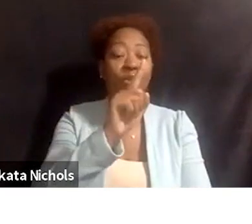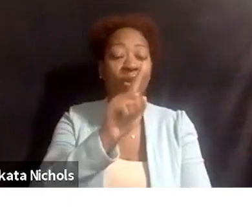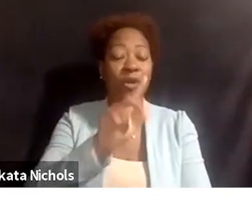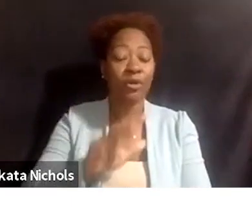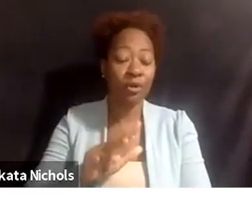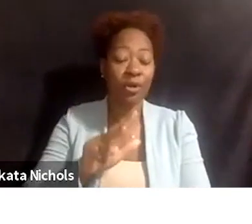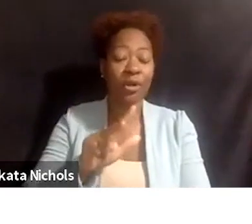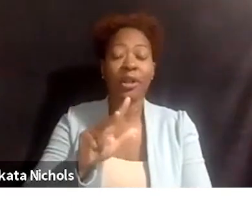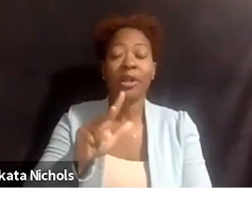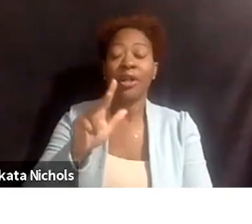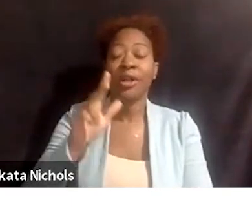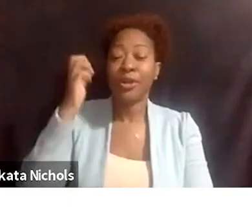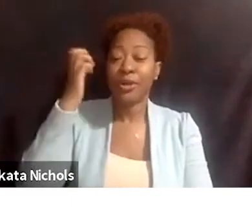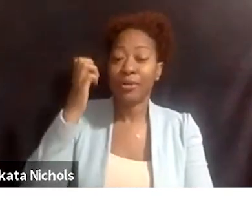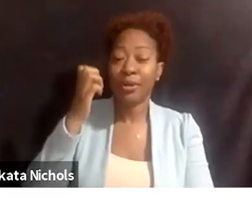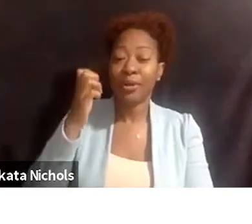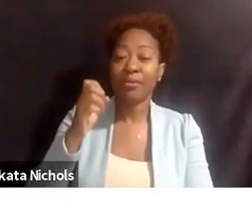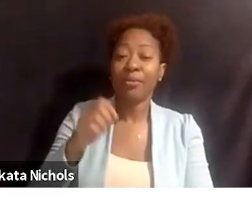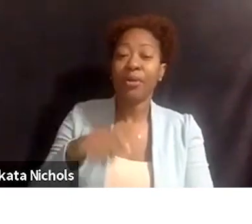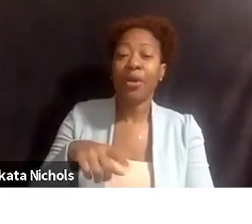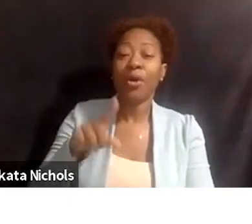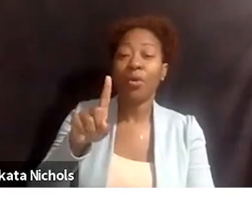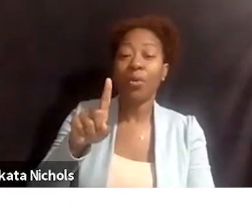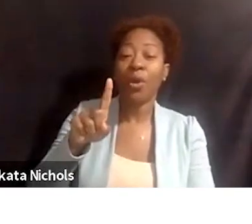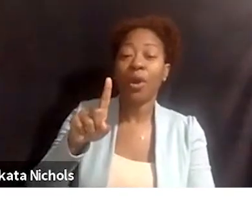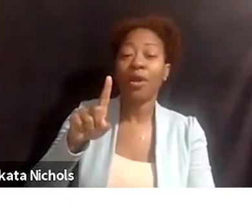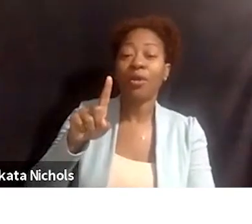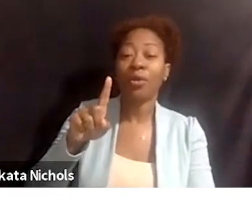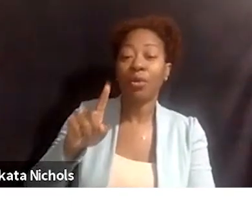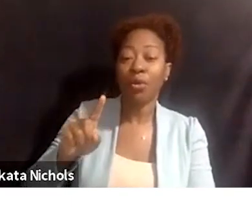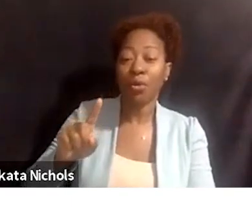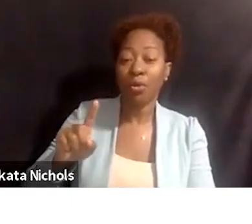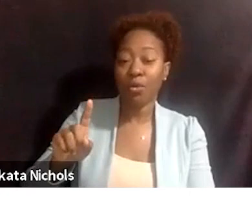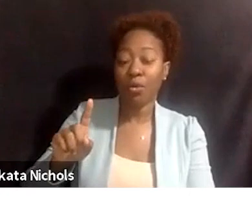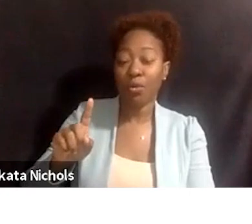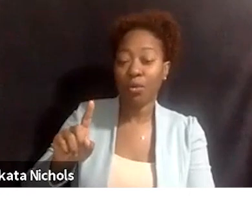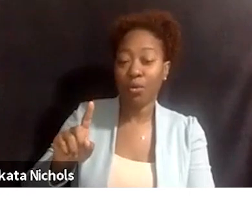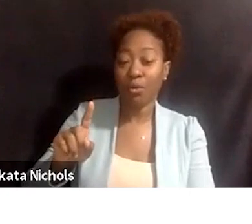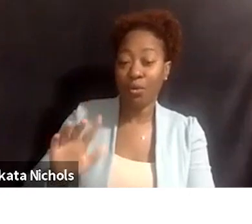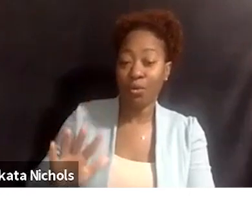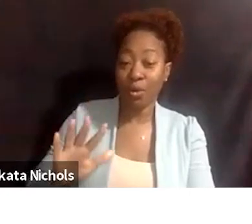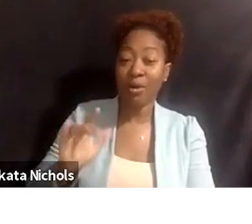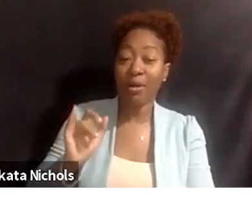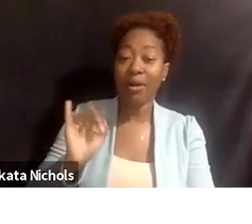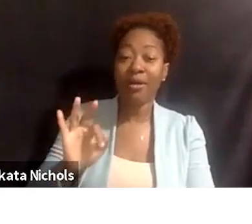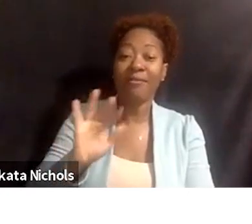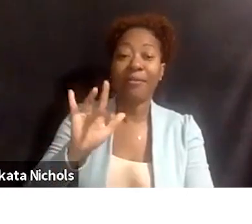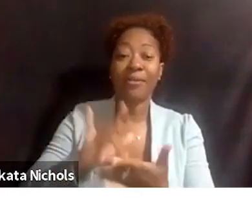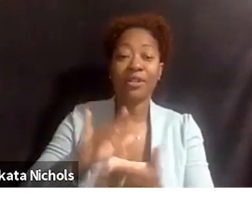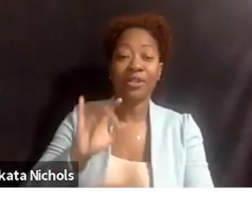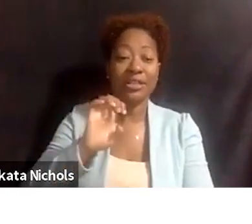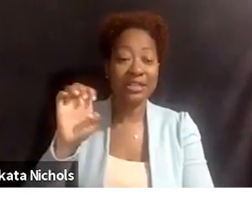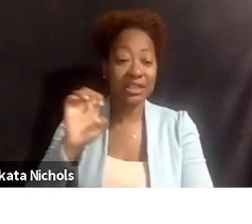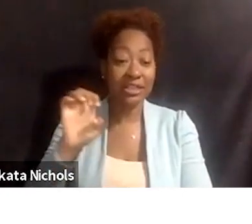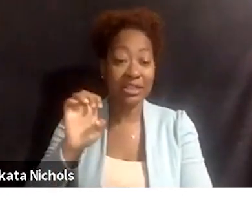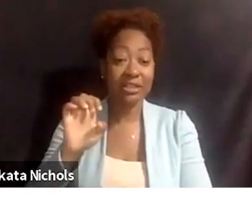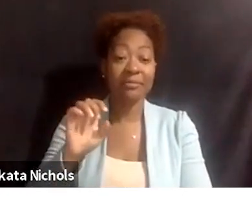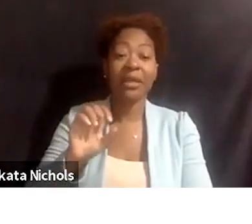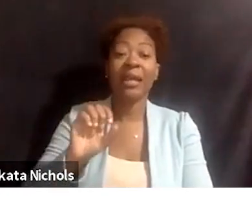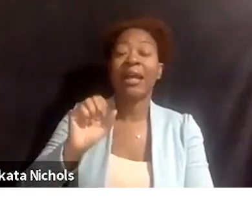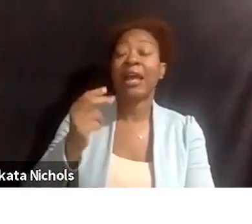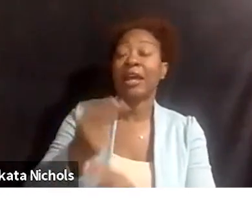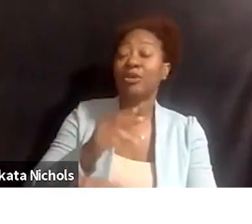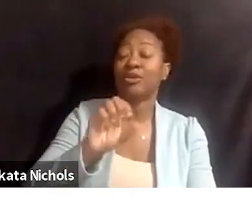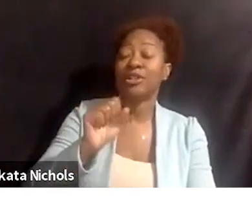Middle Eastern heritage. I use she, her pronouns. I'm wearing blue glasses and I have brown curly hair that is pulled back